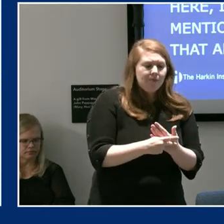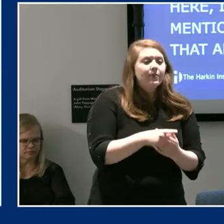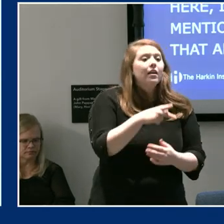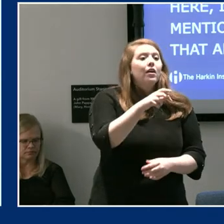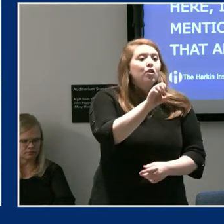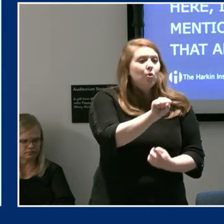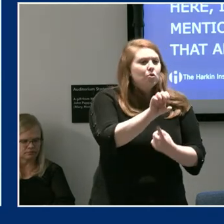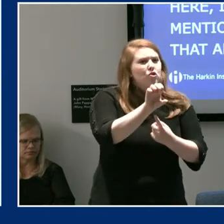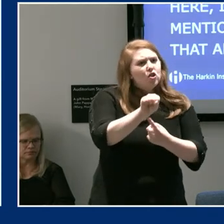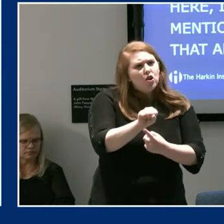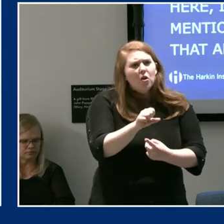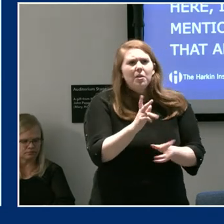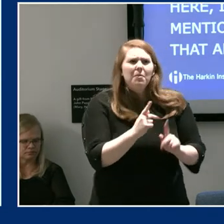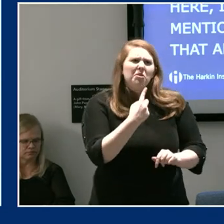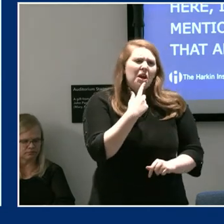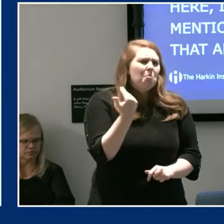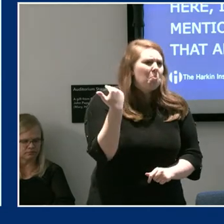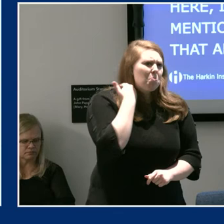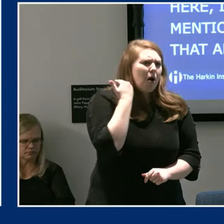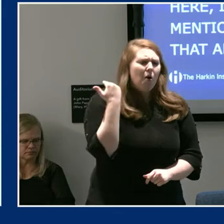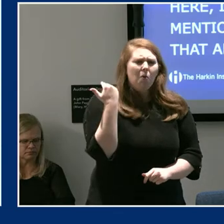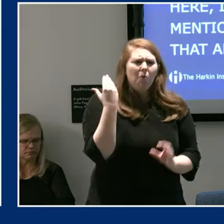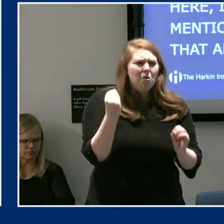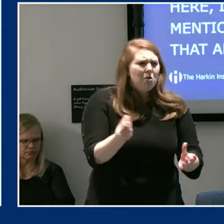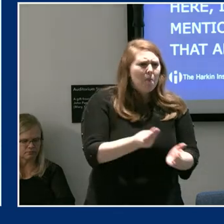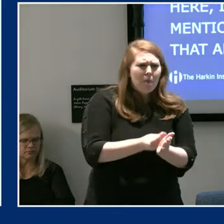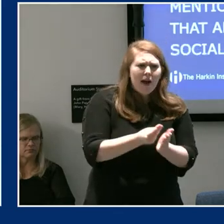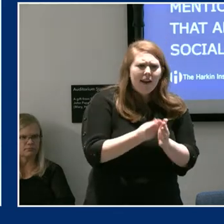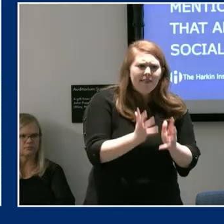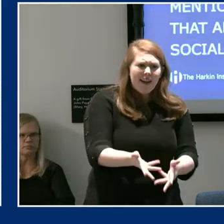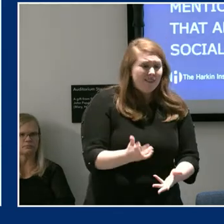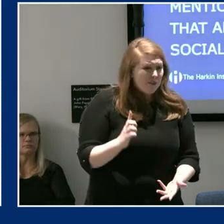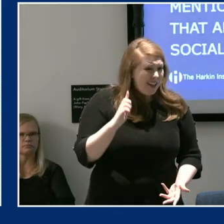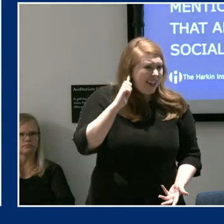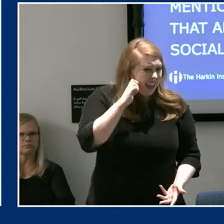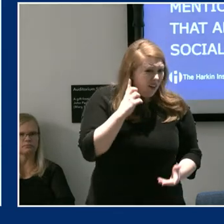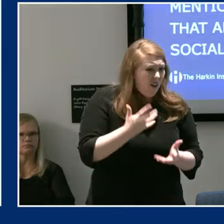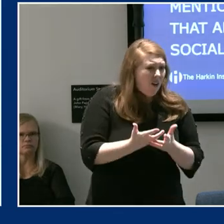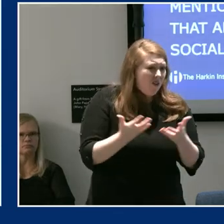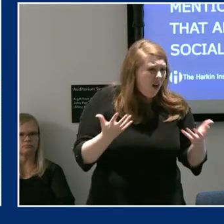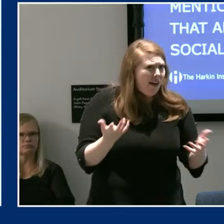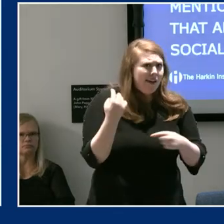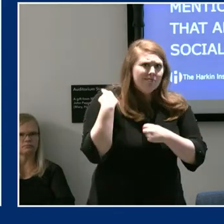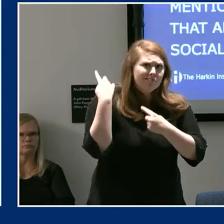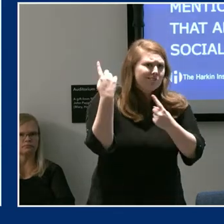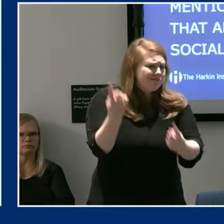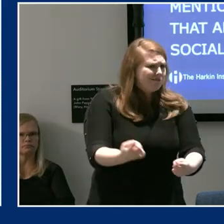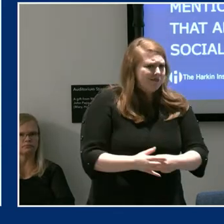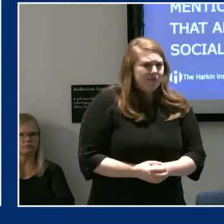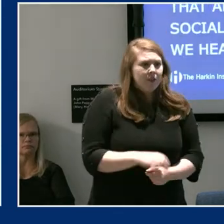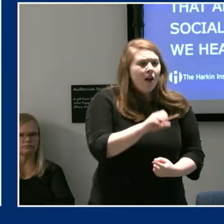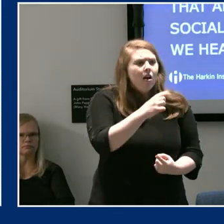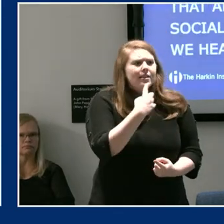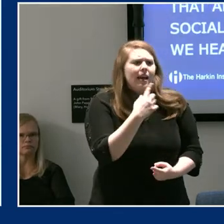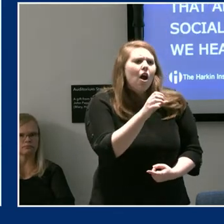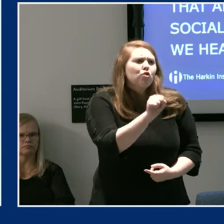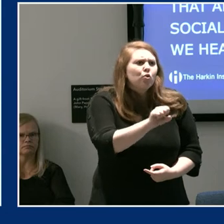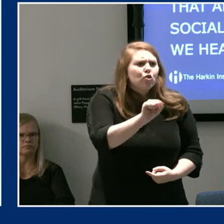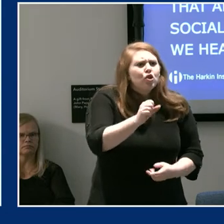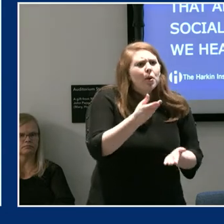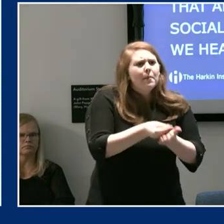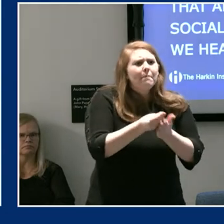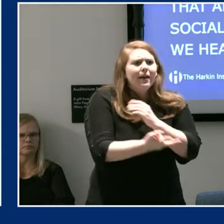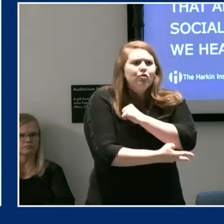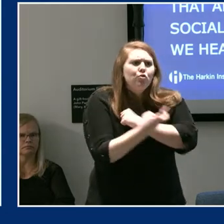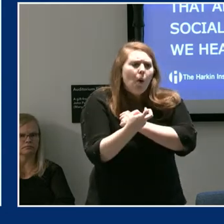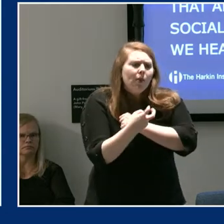is bankrupt. It's broke, right? We hear that a lot, have for years. Social Security money was stolen by the